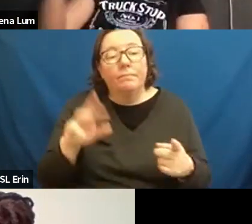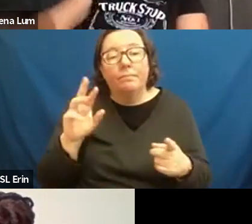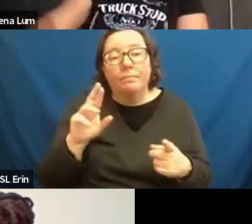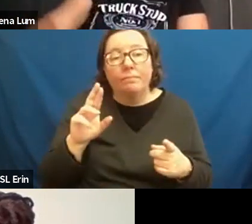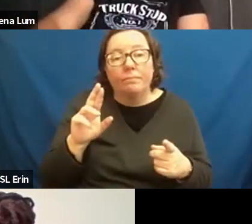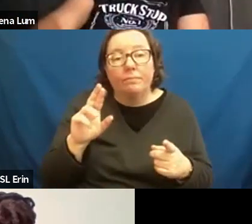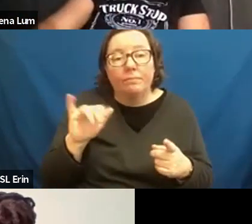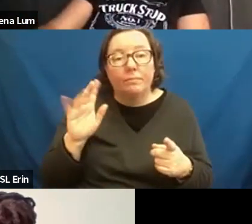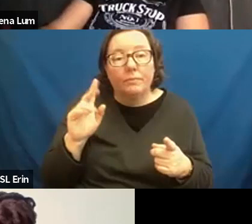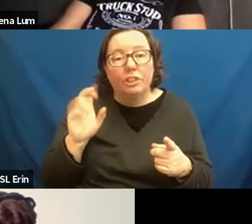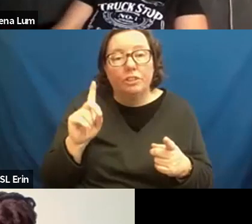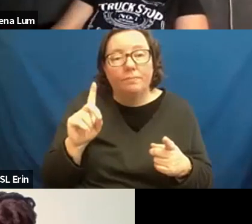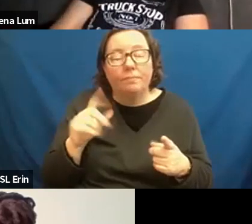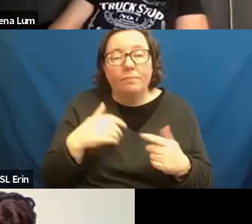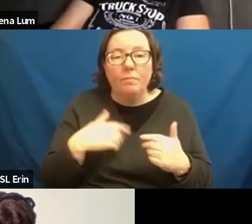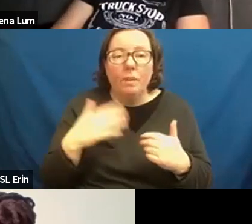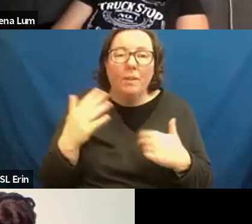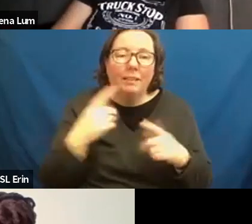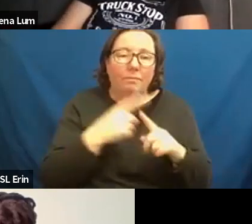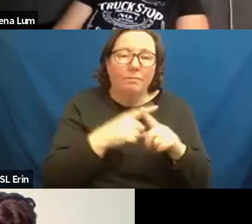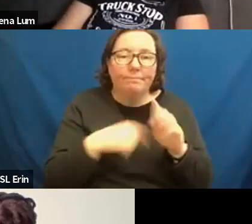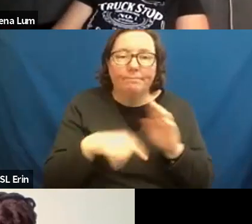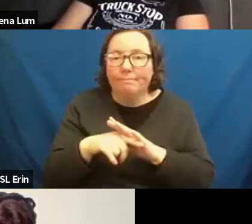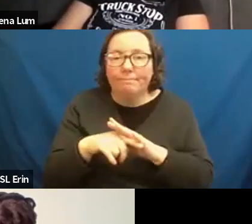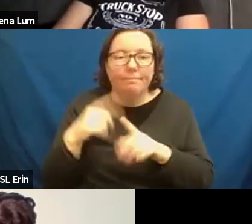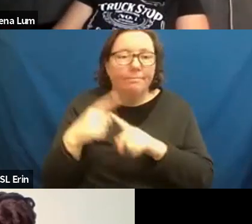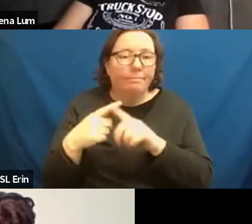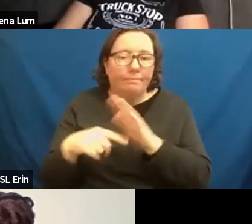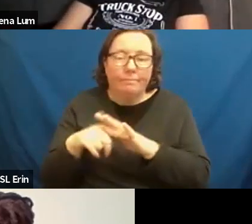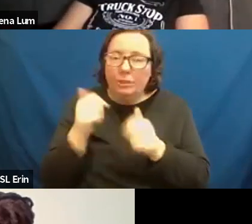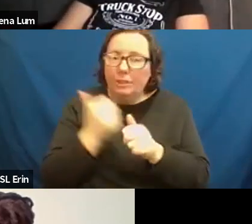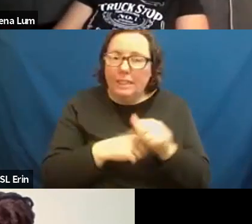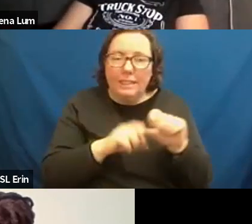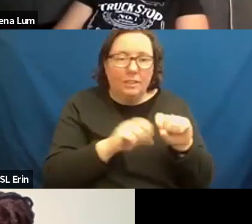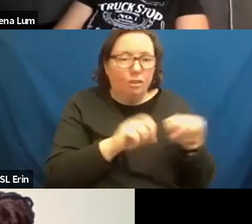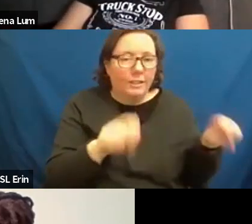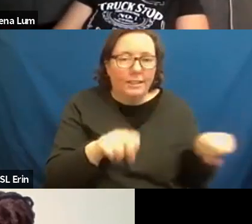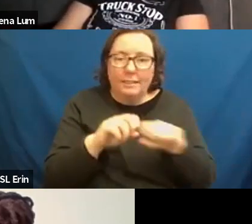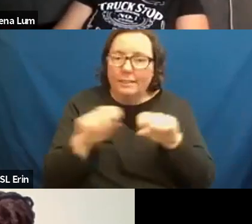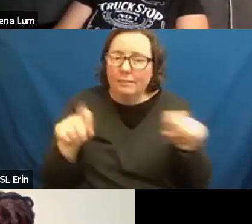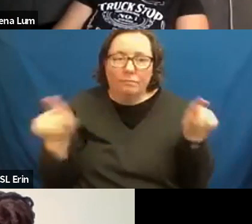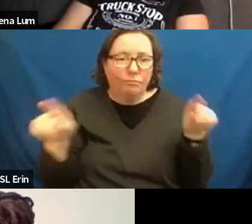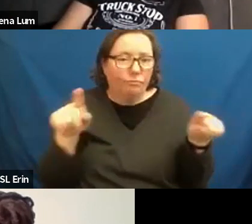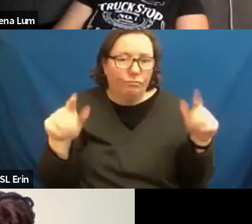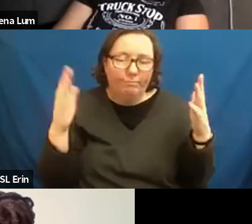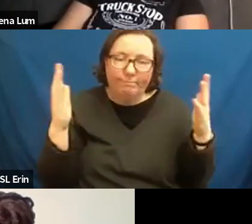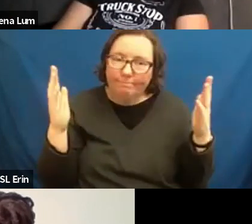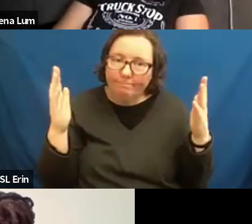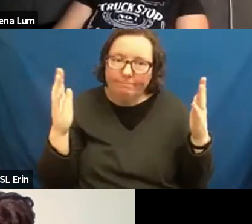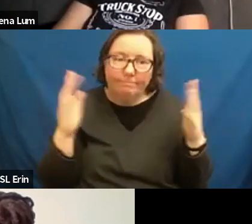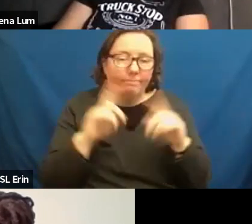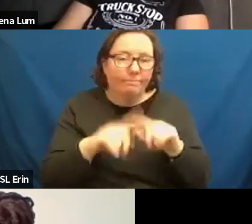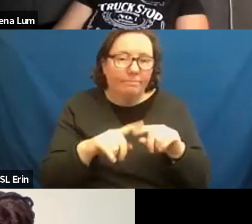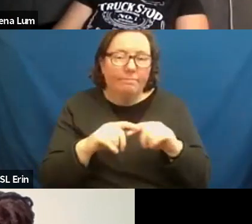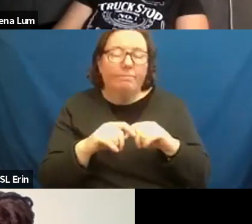trade-offs involved in these two systems, and I think there are advantages and disadvantages to